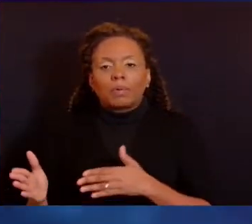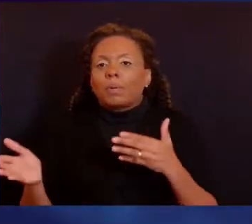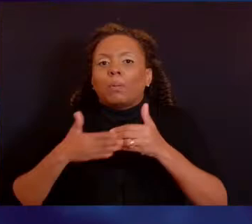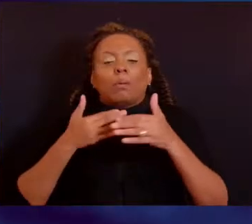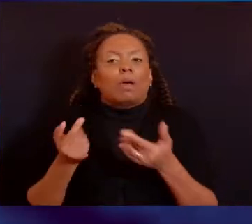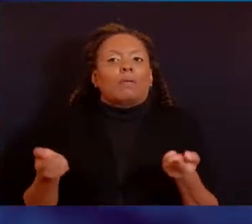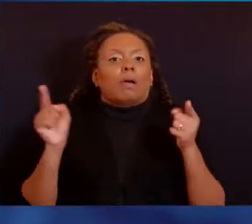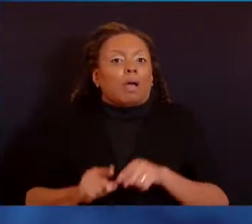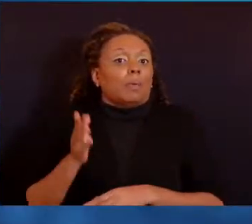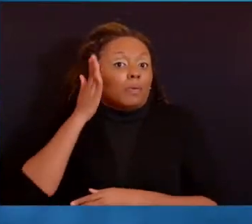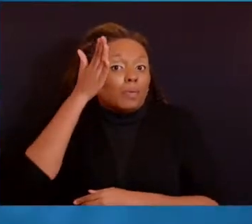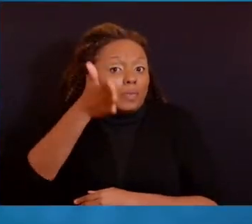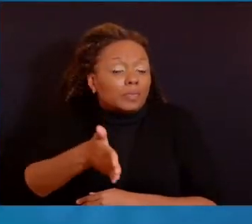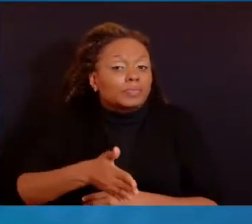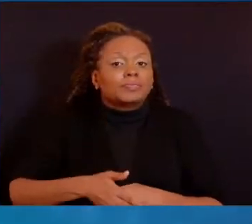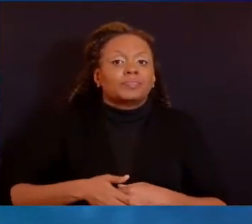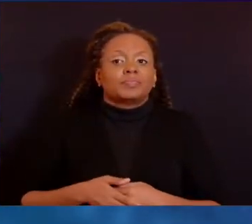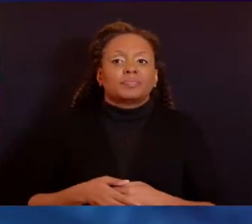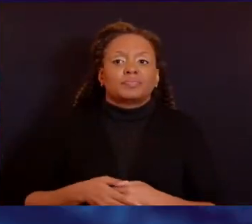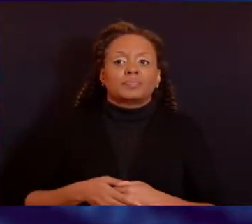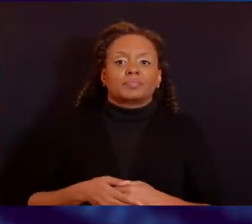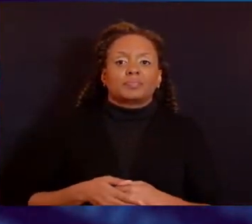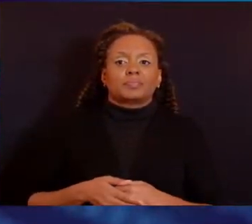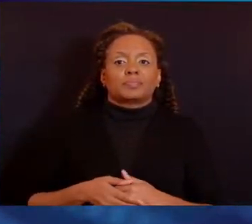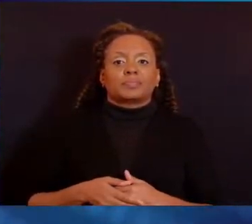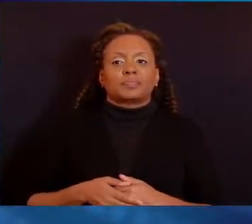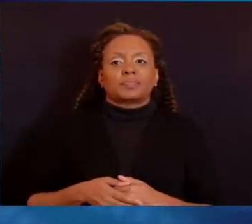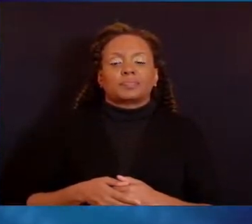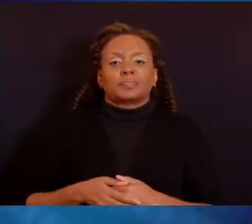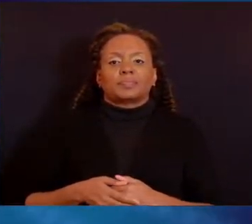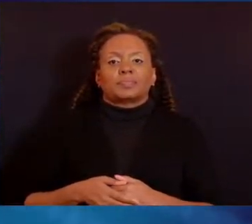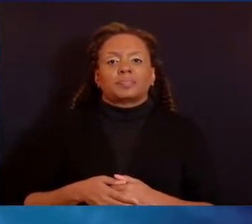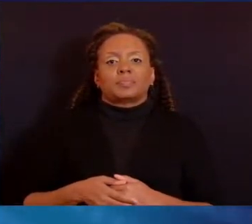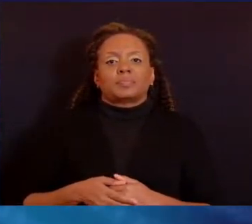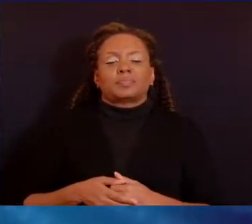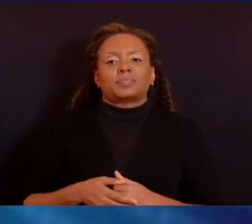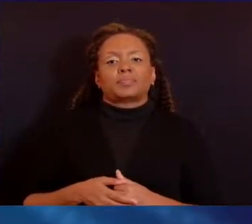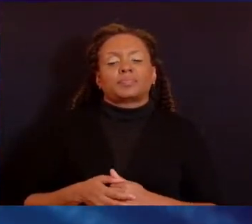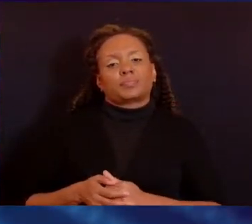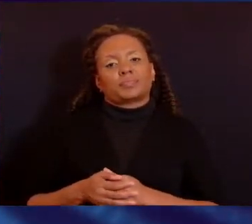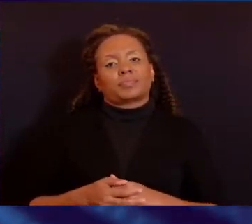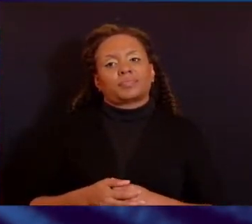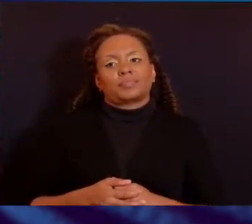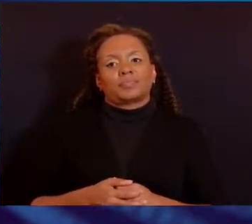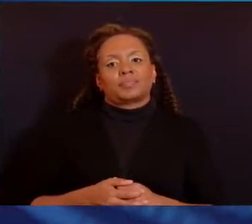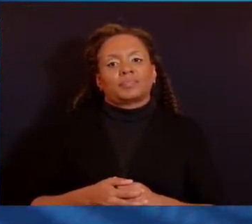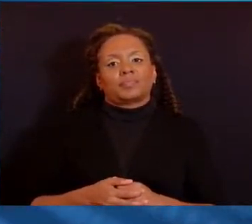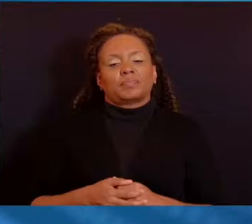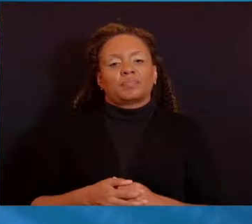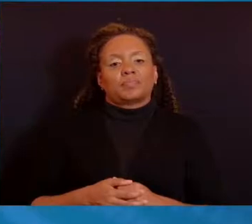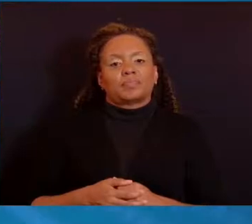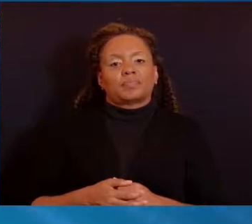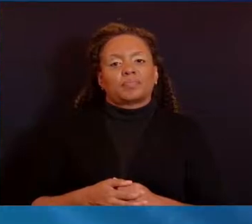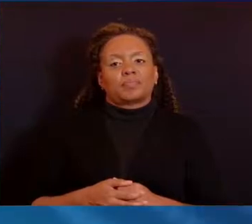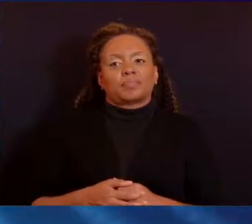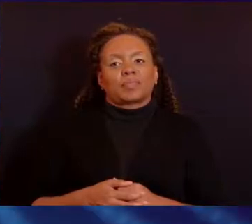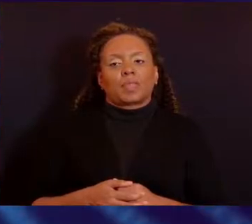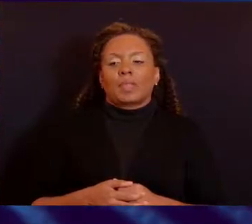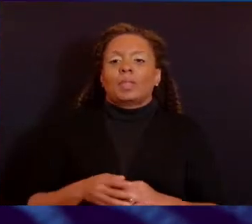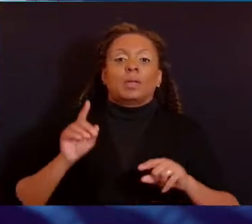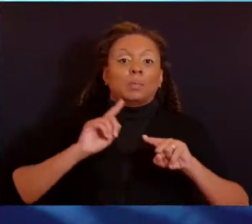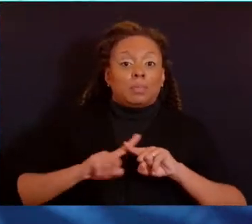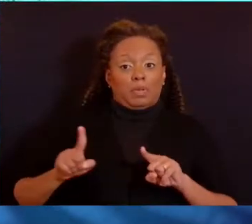to come. But like I said, the Prime Minister, what's to come so far is no indication that it's going to be like last